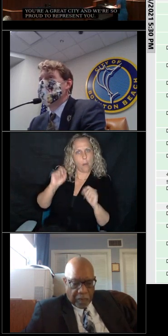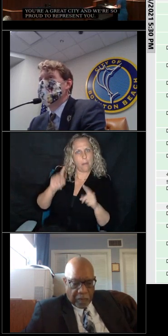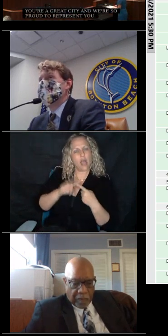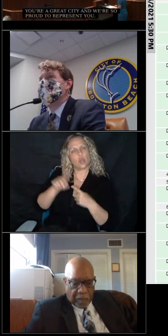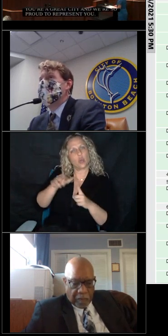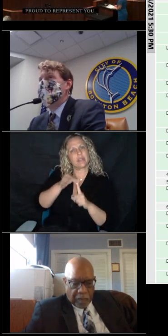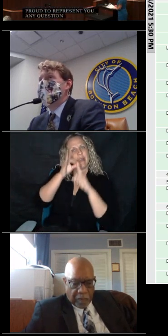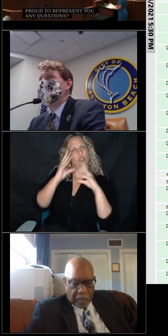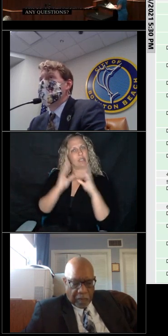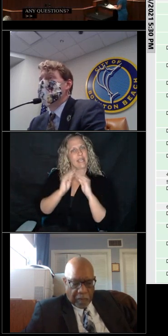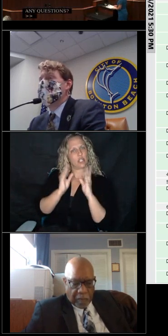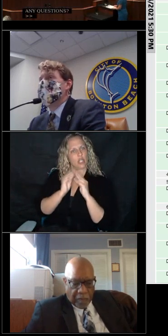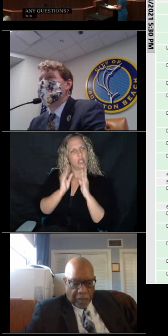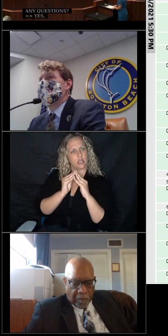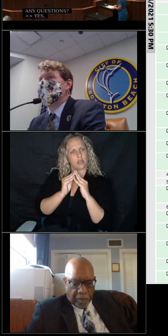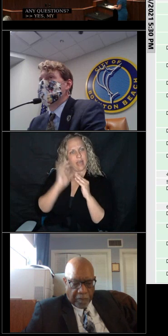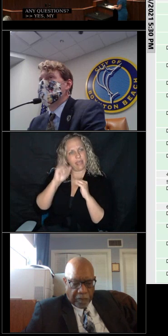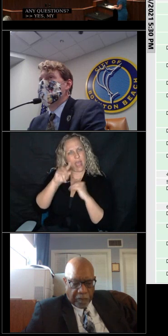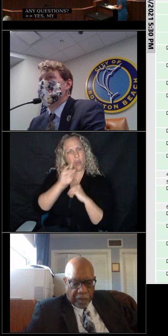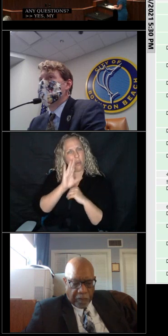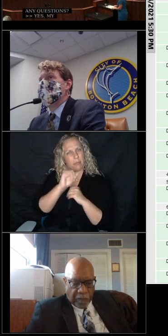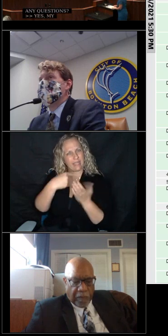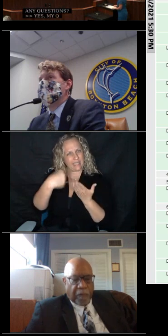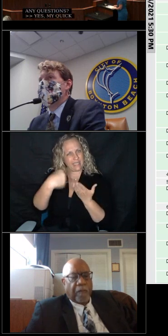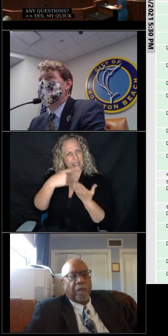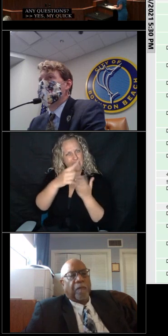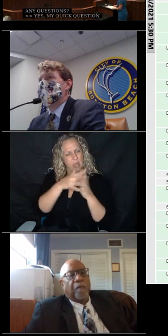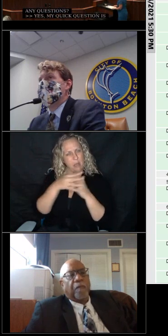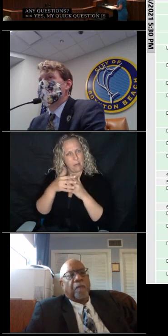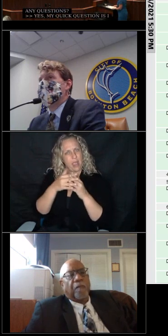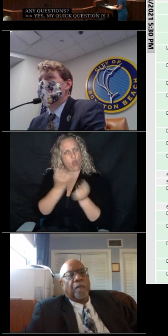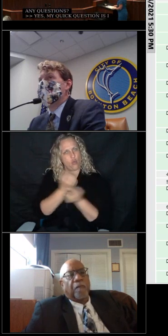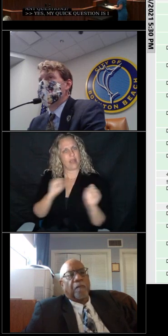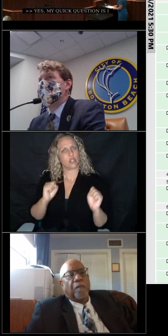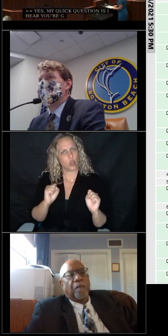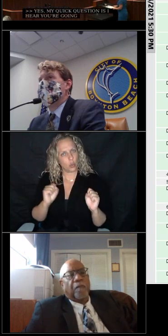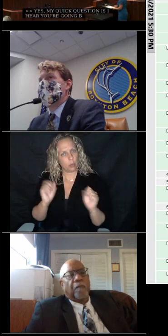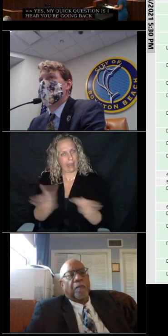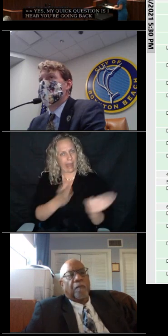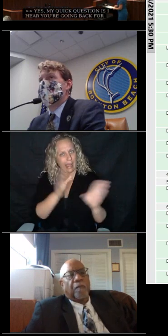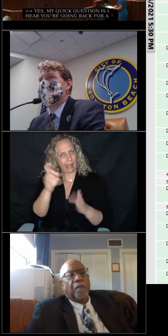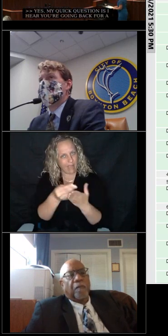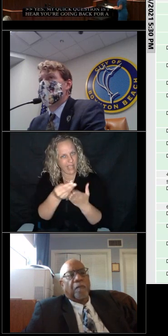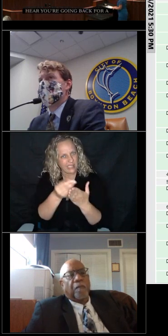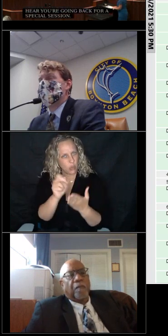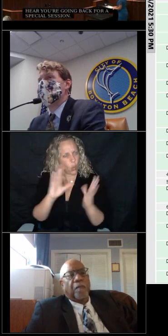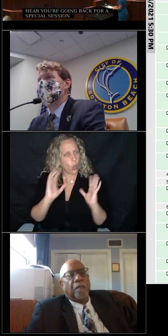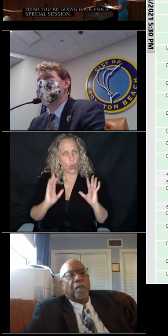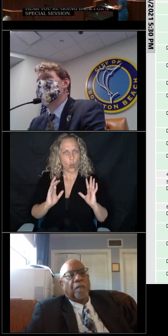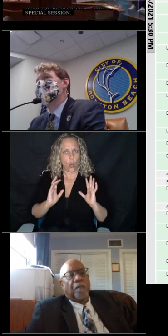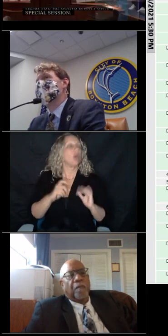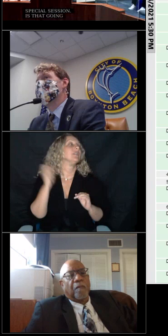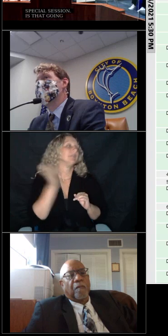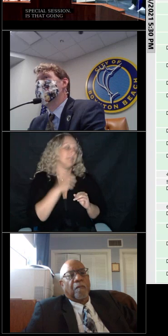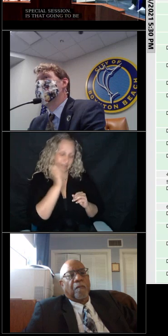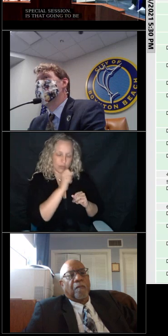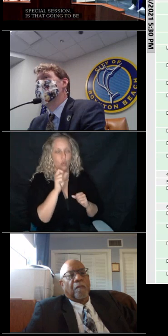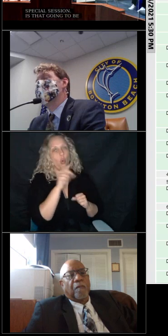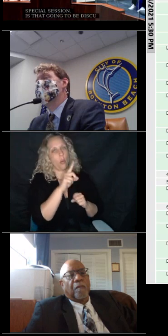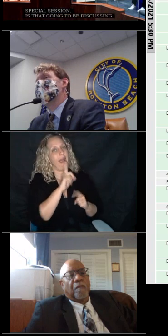special session, and is that going to be discussing the American Rescue Plan funds or? Yeah, we are going back for a